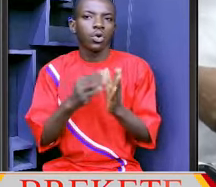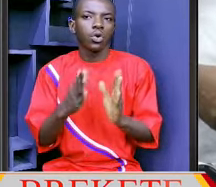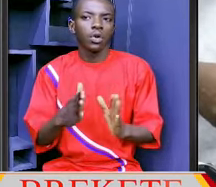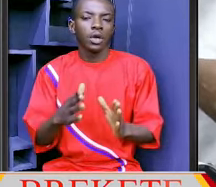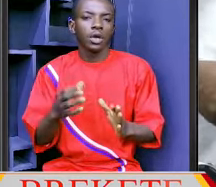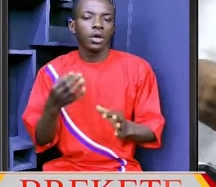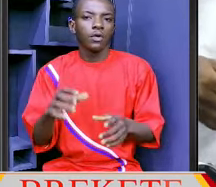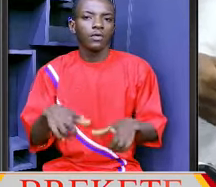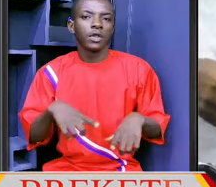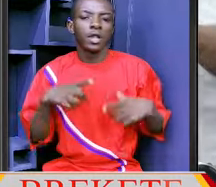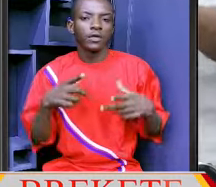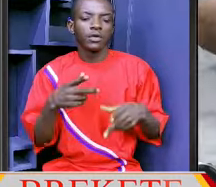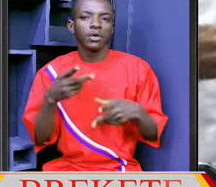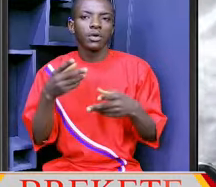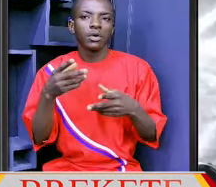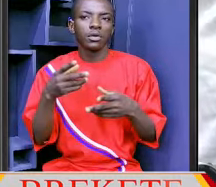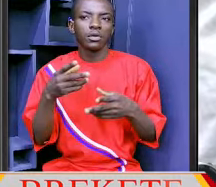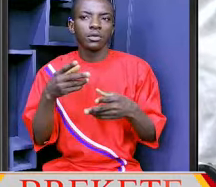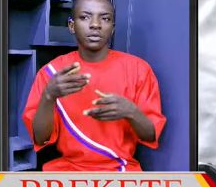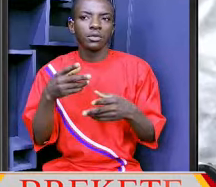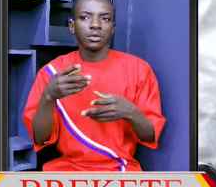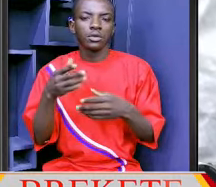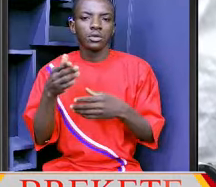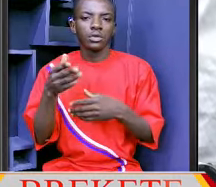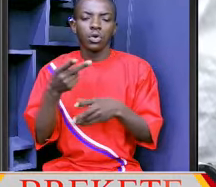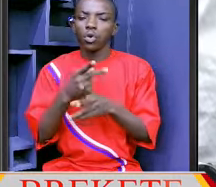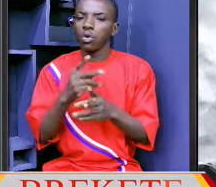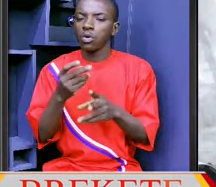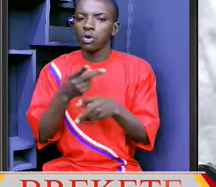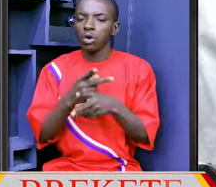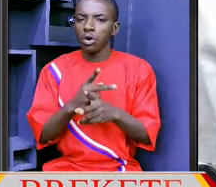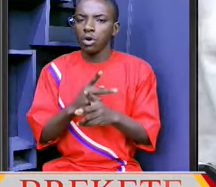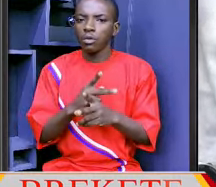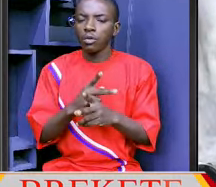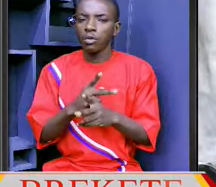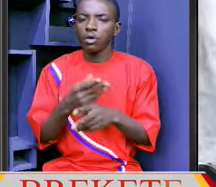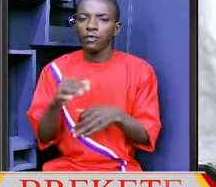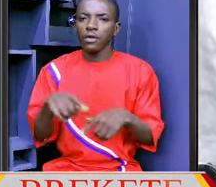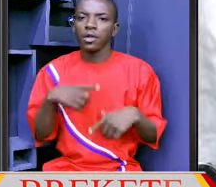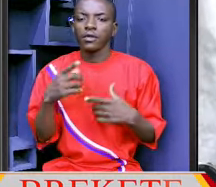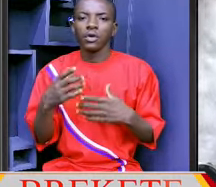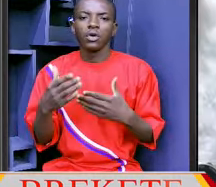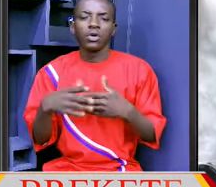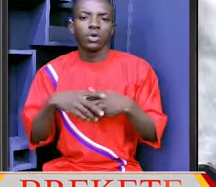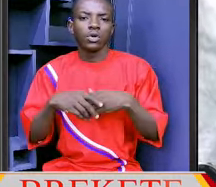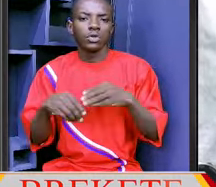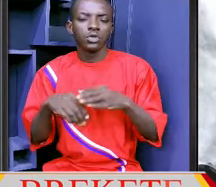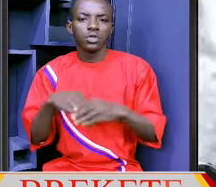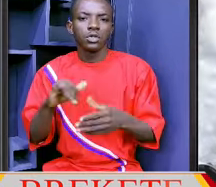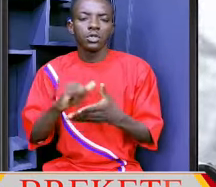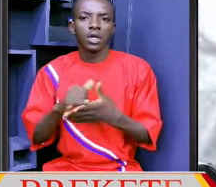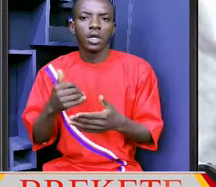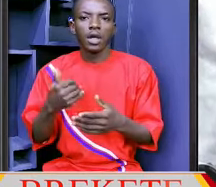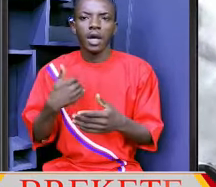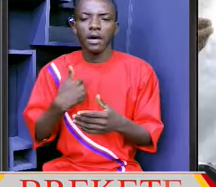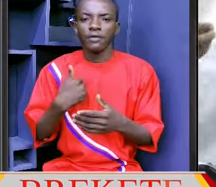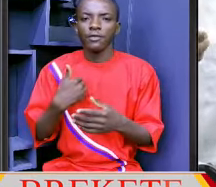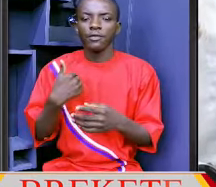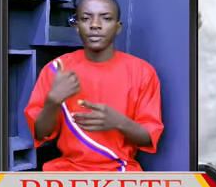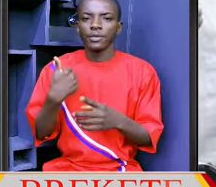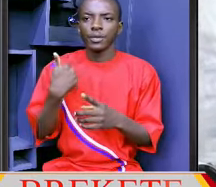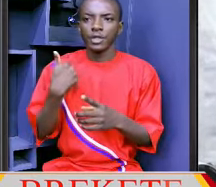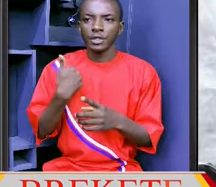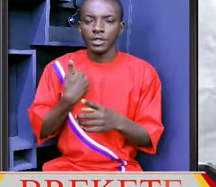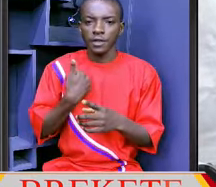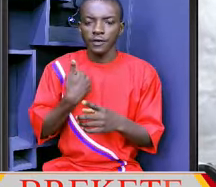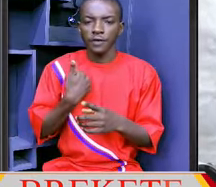of life, we borrow me the life, don't collect anything. The only consolation where I go get for myself, by myself,